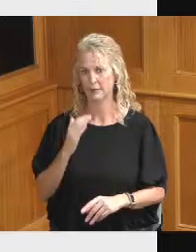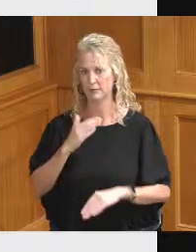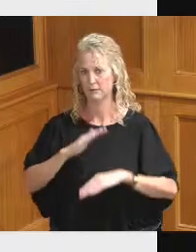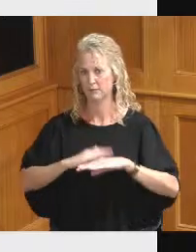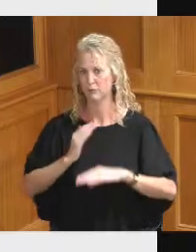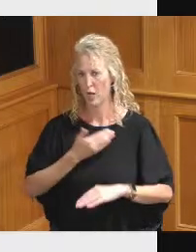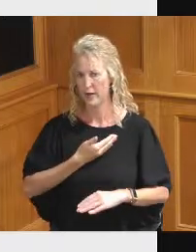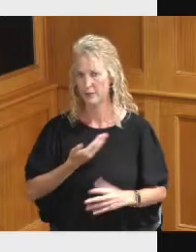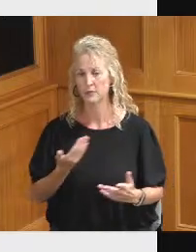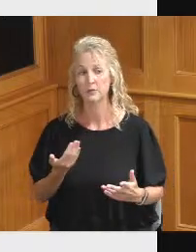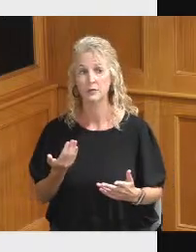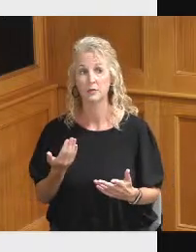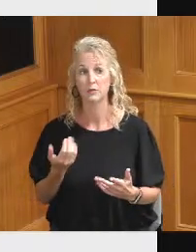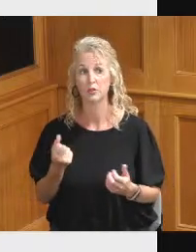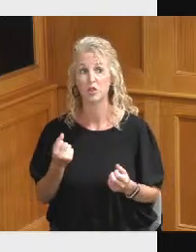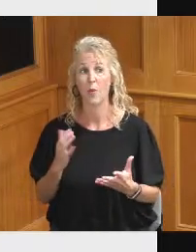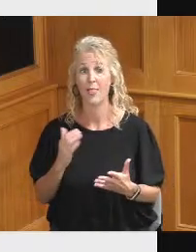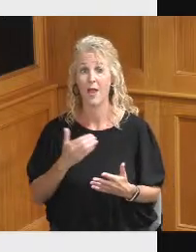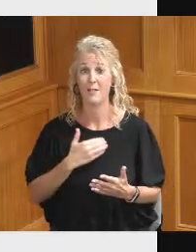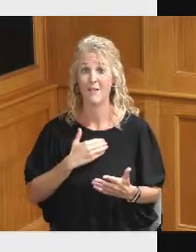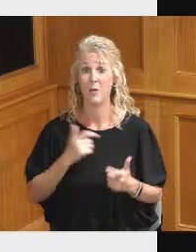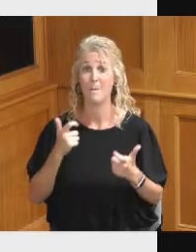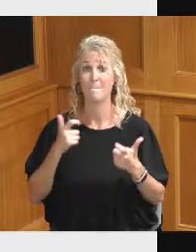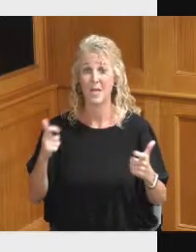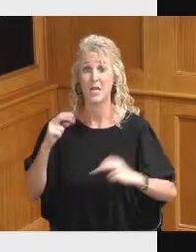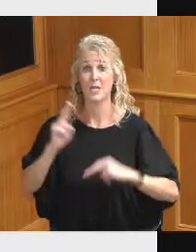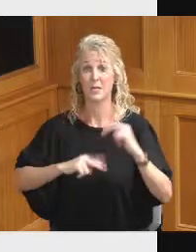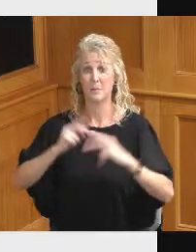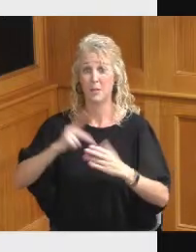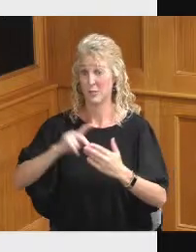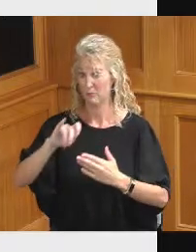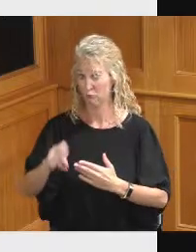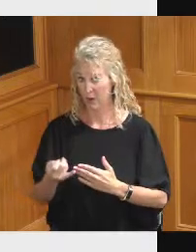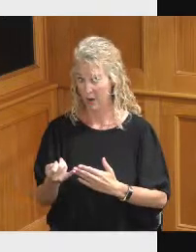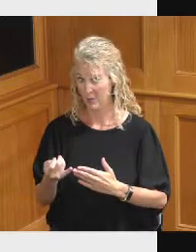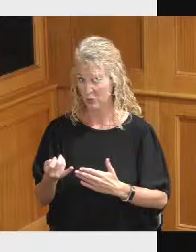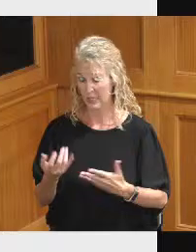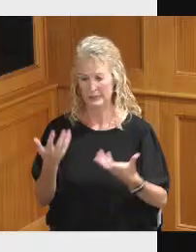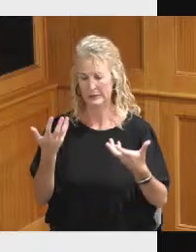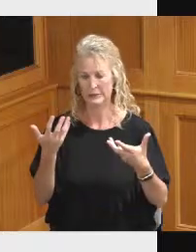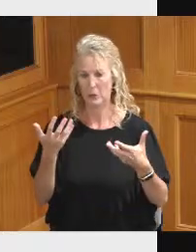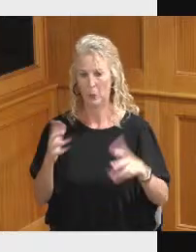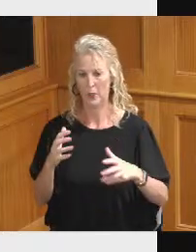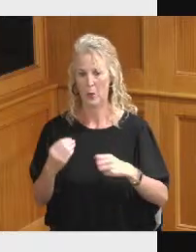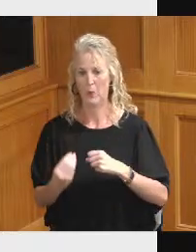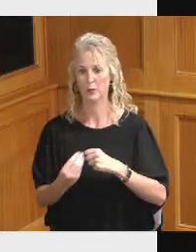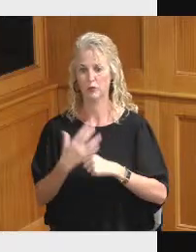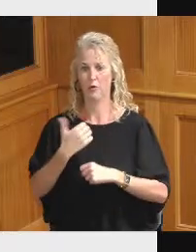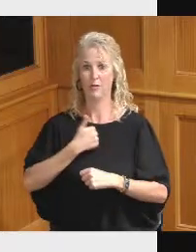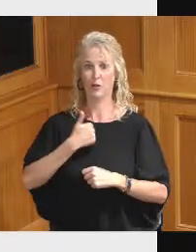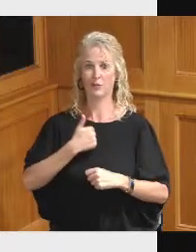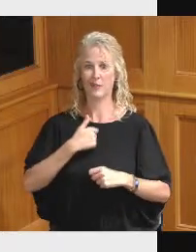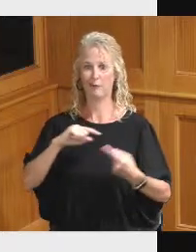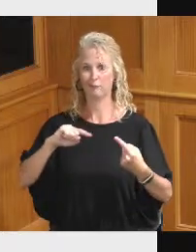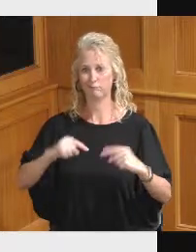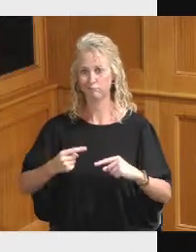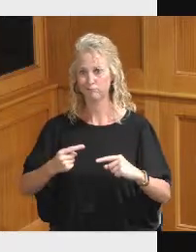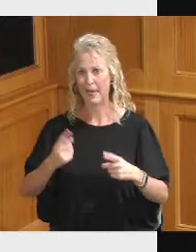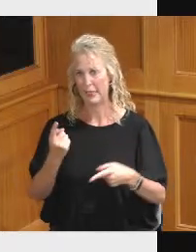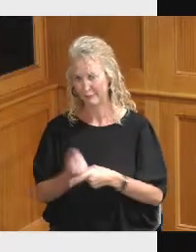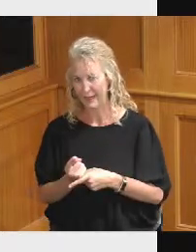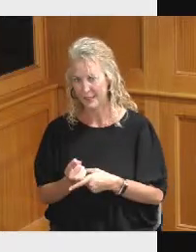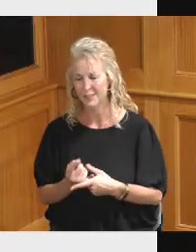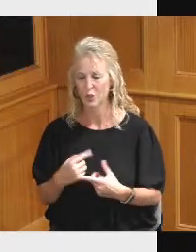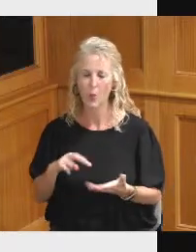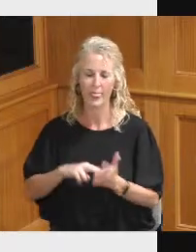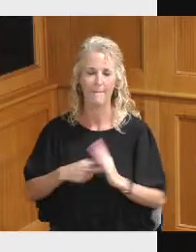look at. So when we're doing a lot of our capital projects, we need to make sure that we aren't creating that rate instability. So again, a little bit more just to